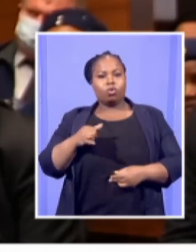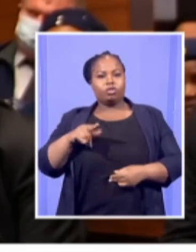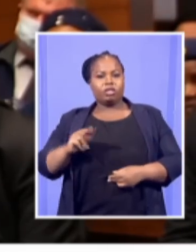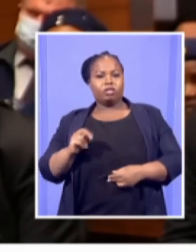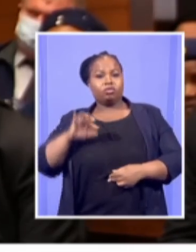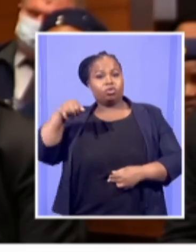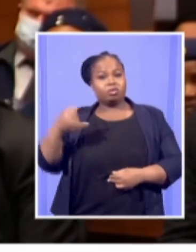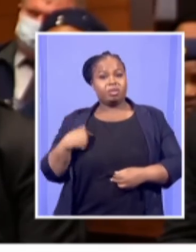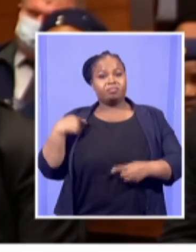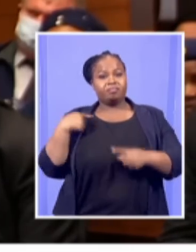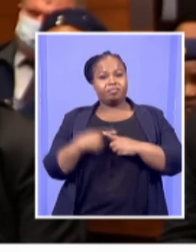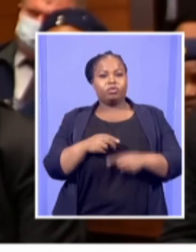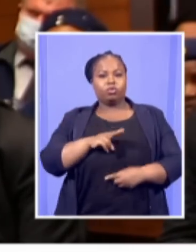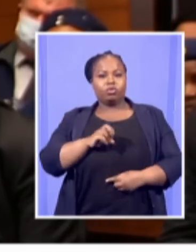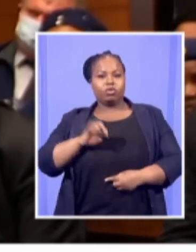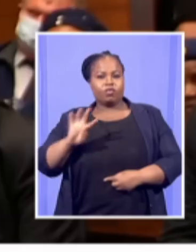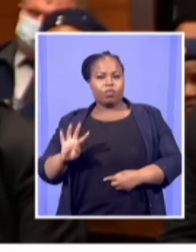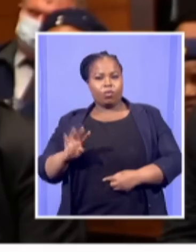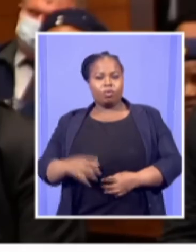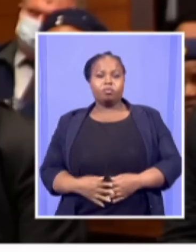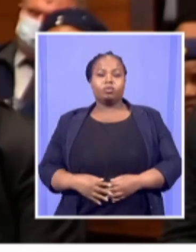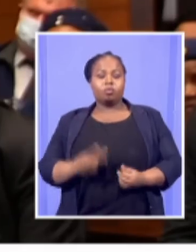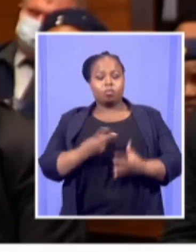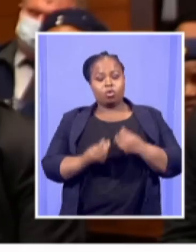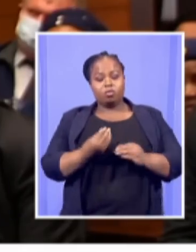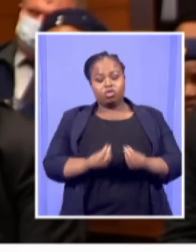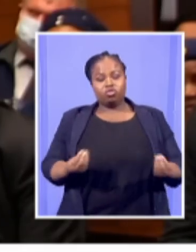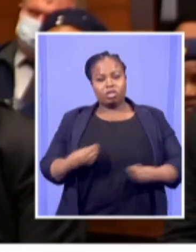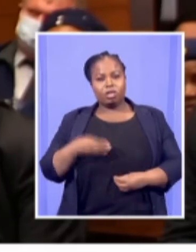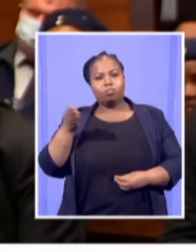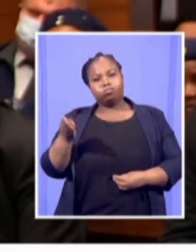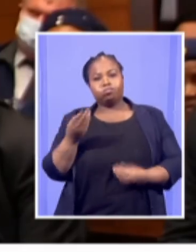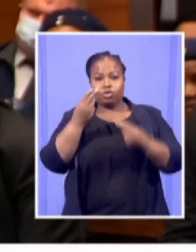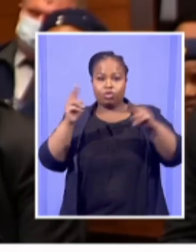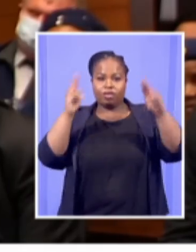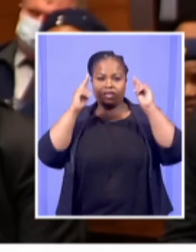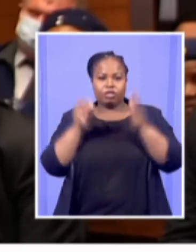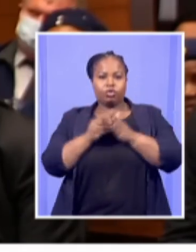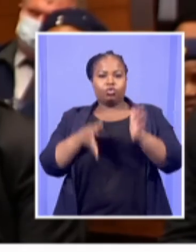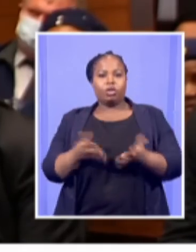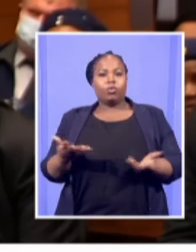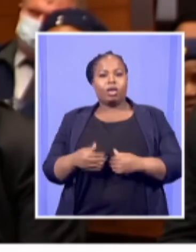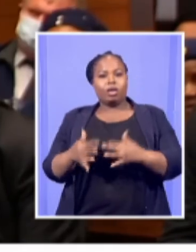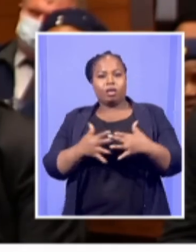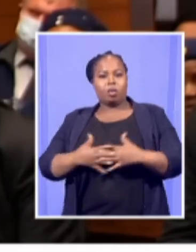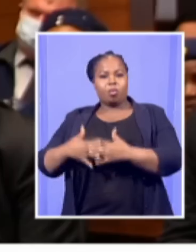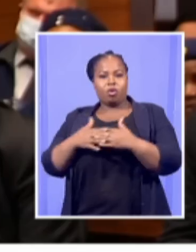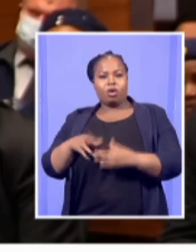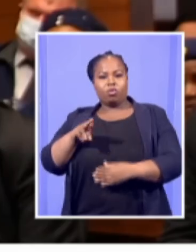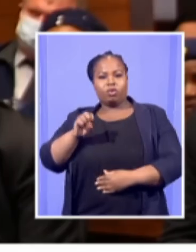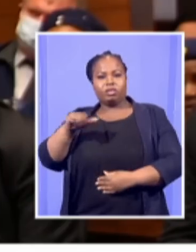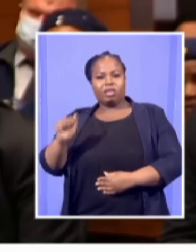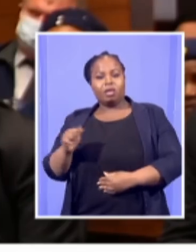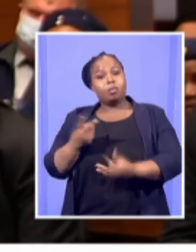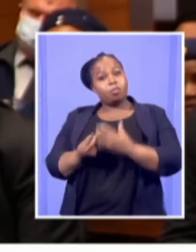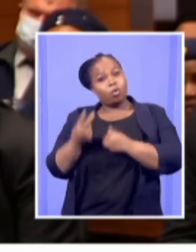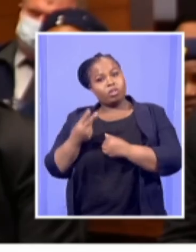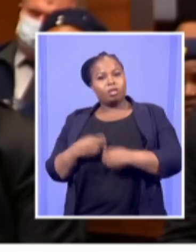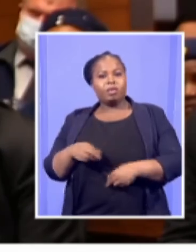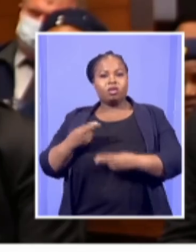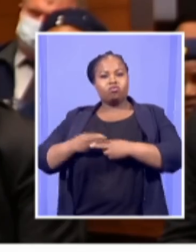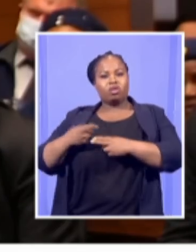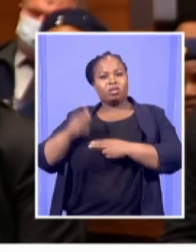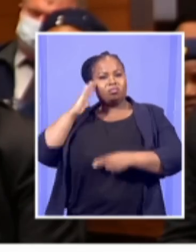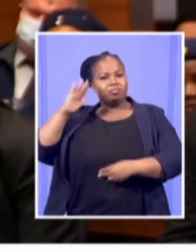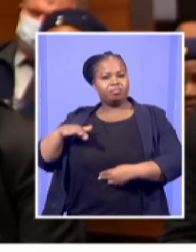since 2004. Both my children are presently university students in the United States of America. Both are currently renting